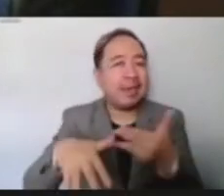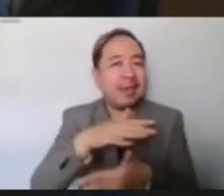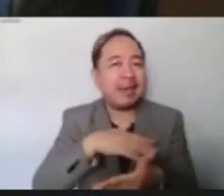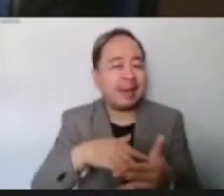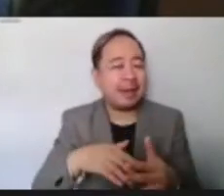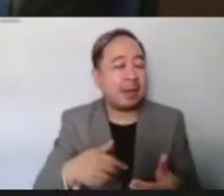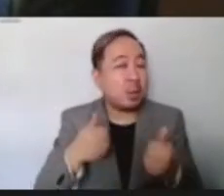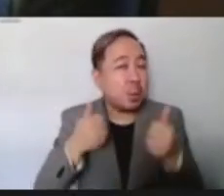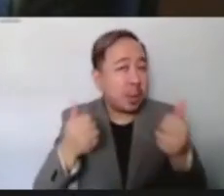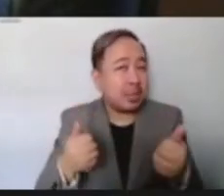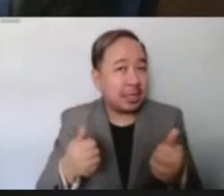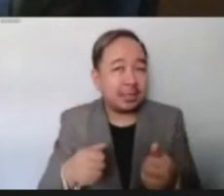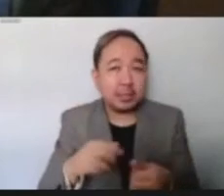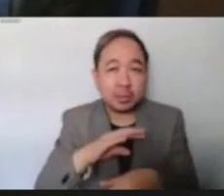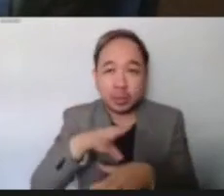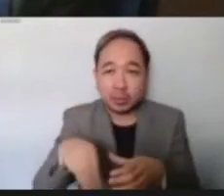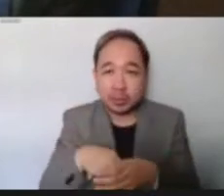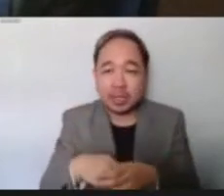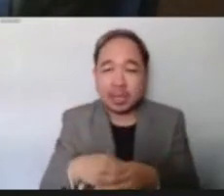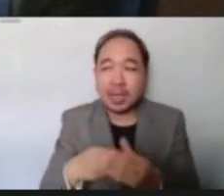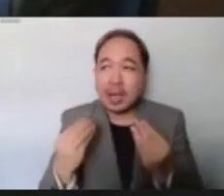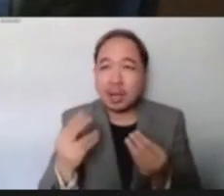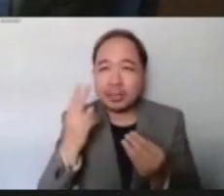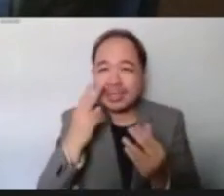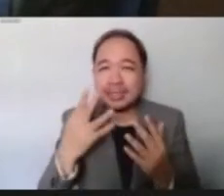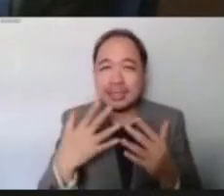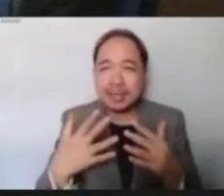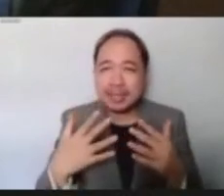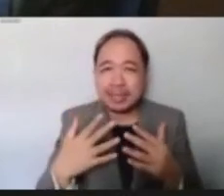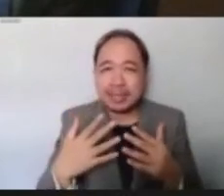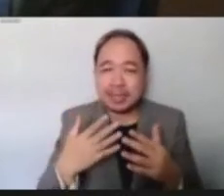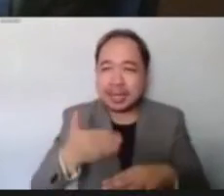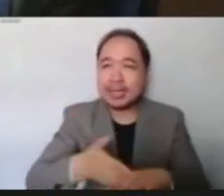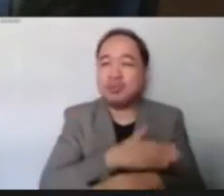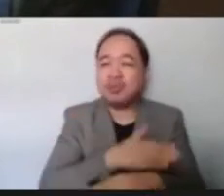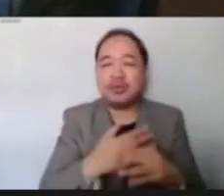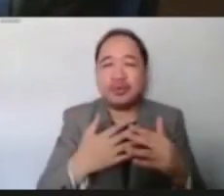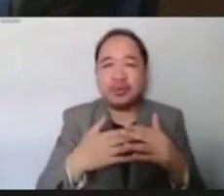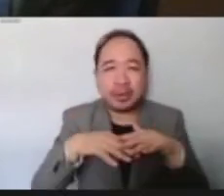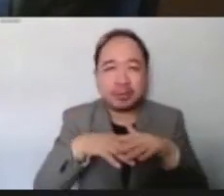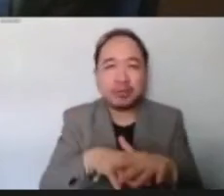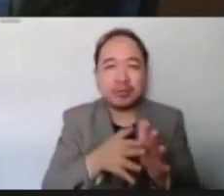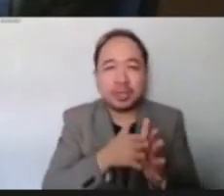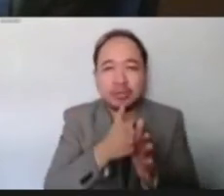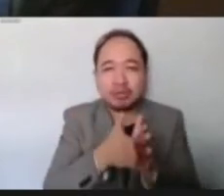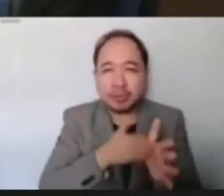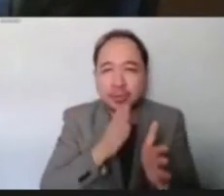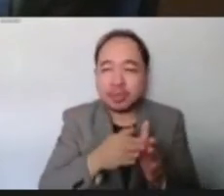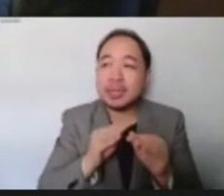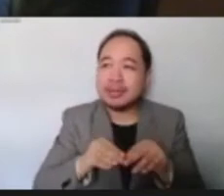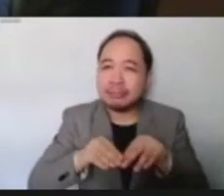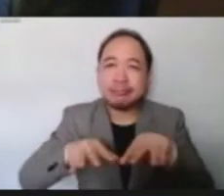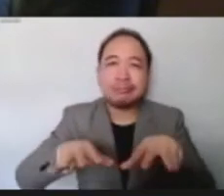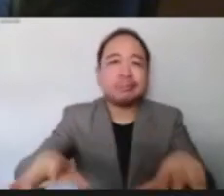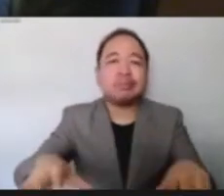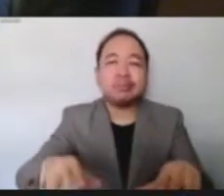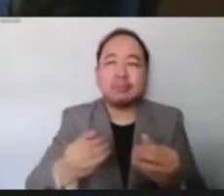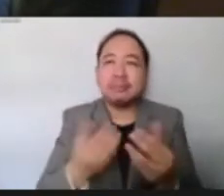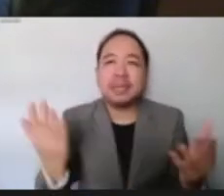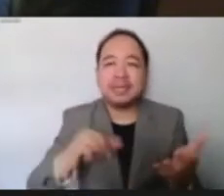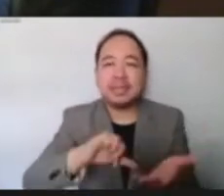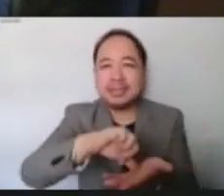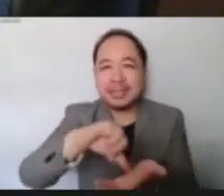in the field of vehicular emission like enhancing the network of Metro rails for public transport and covering more cities and faster adoption of